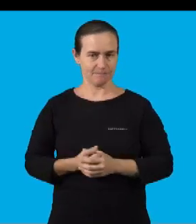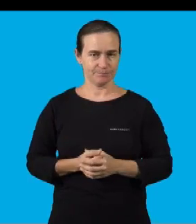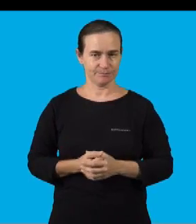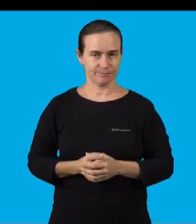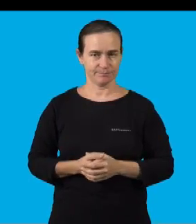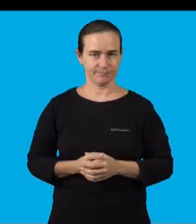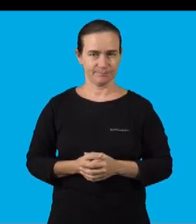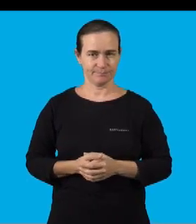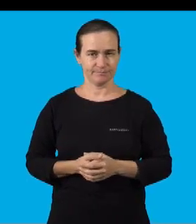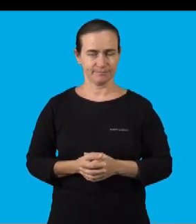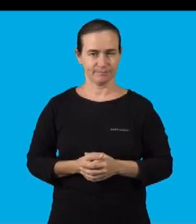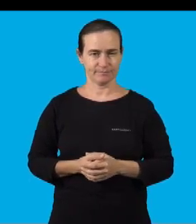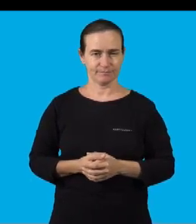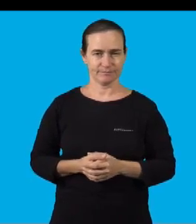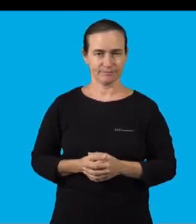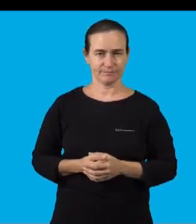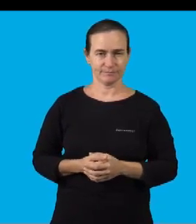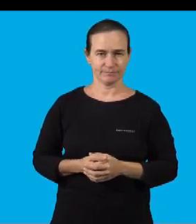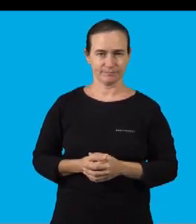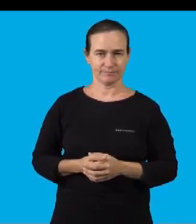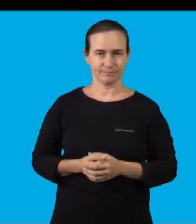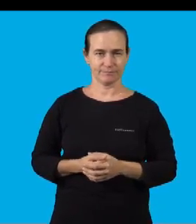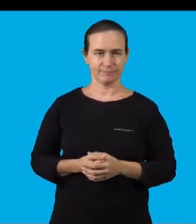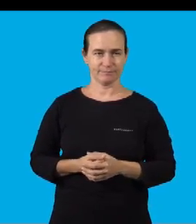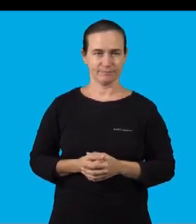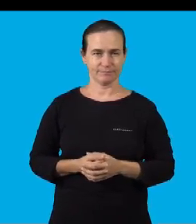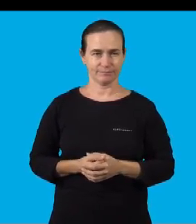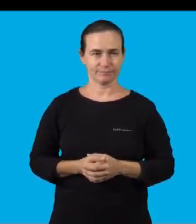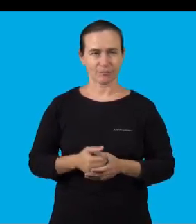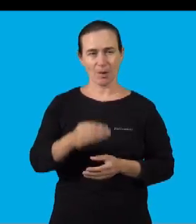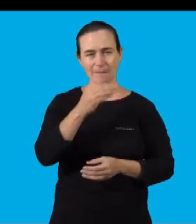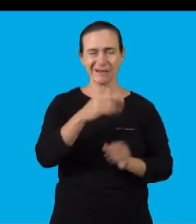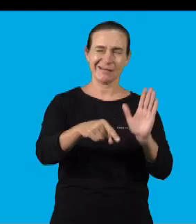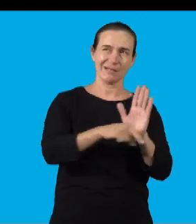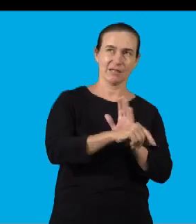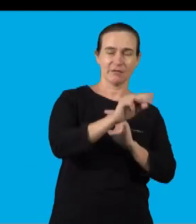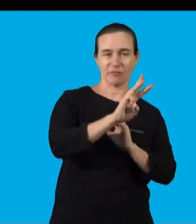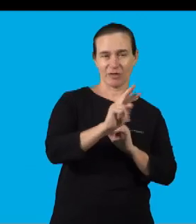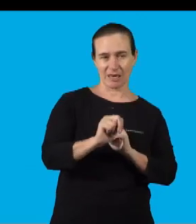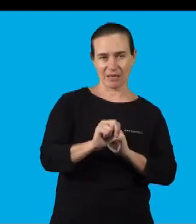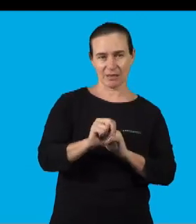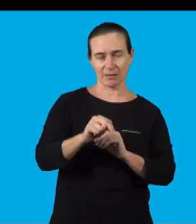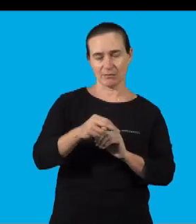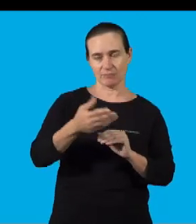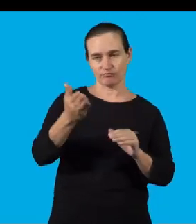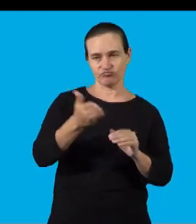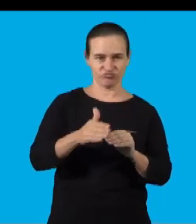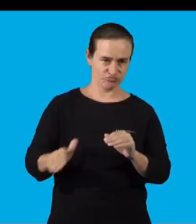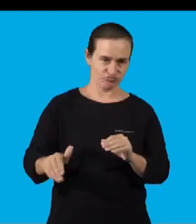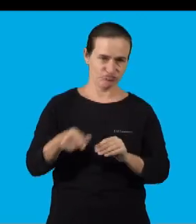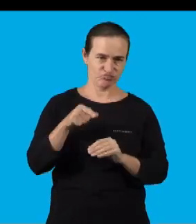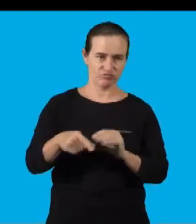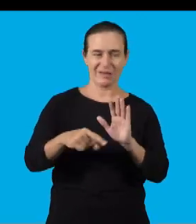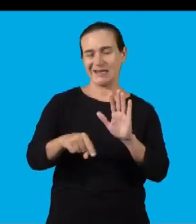an equation. When we are calculating here, we are going to have a negative 3n. That's going to be less than